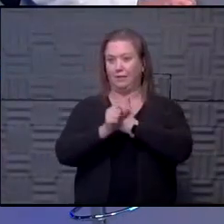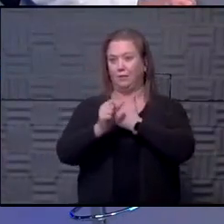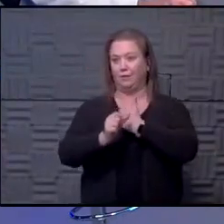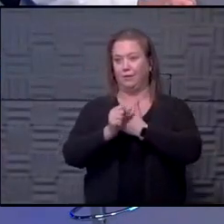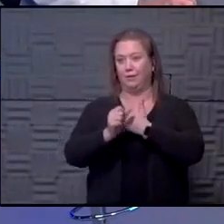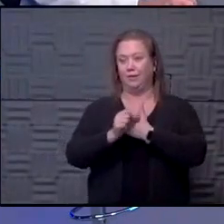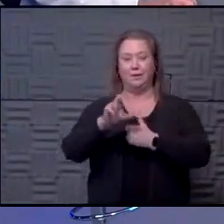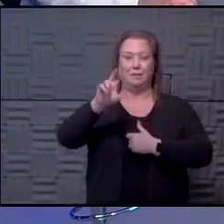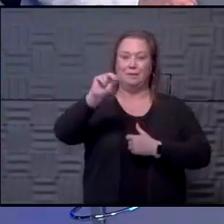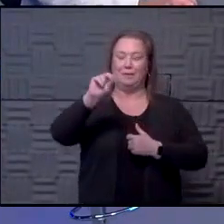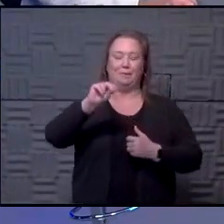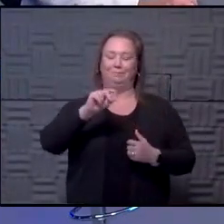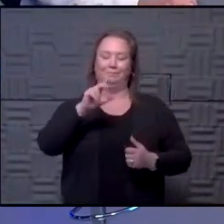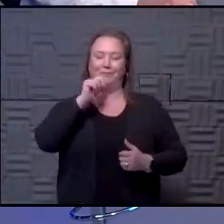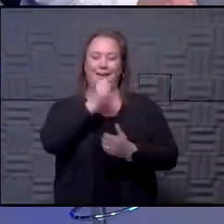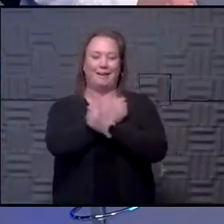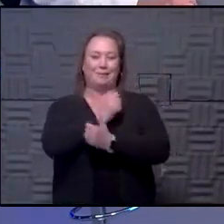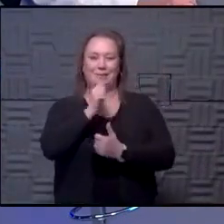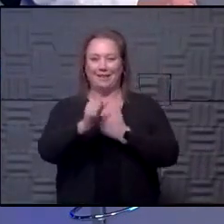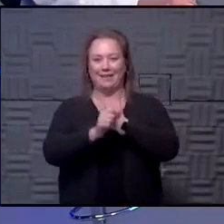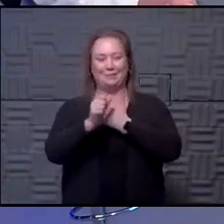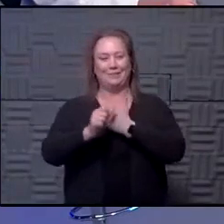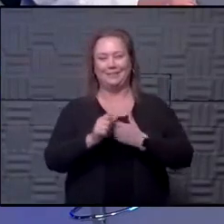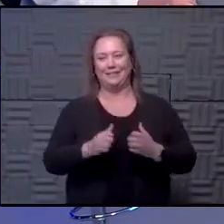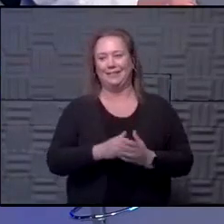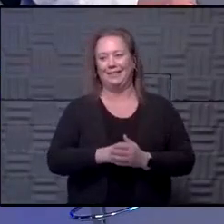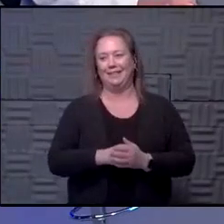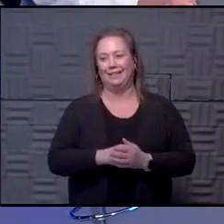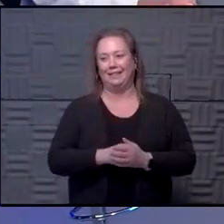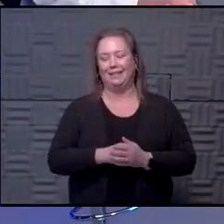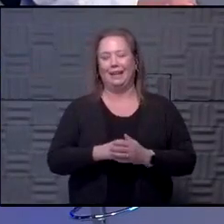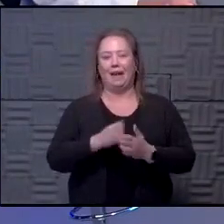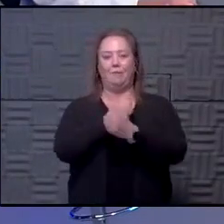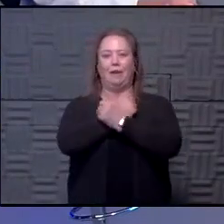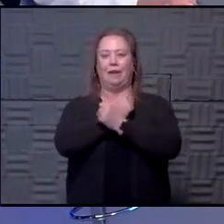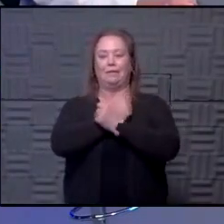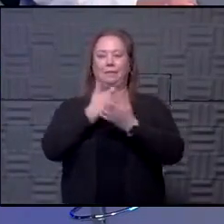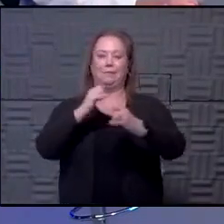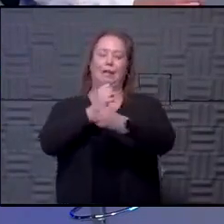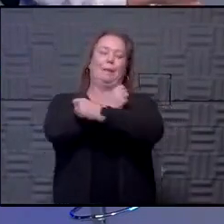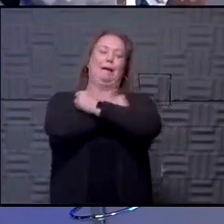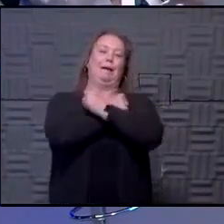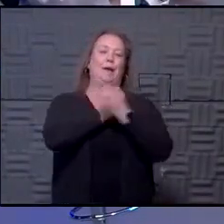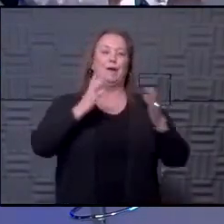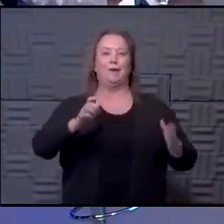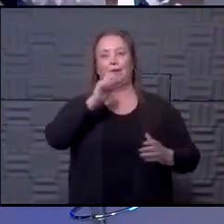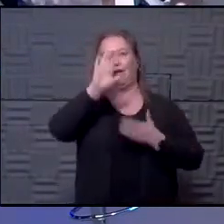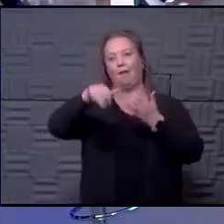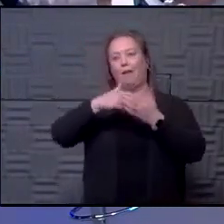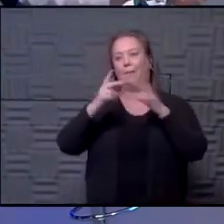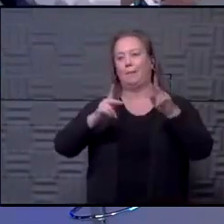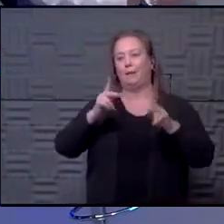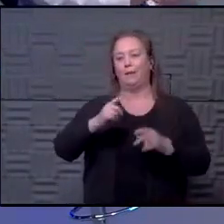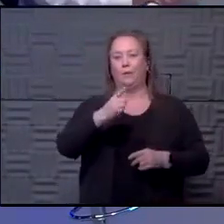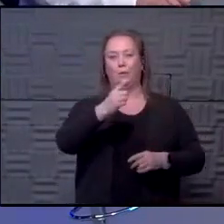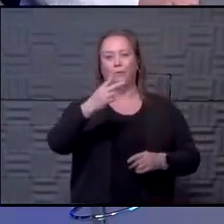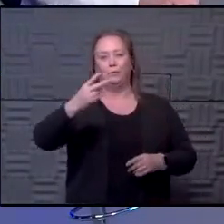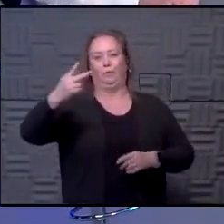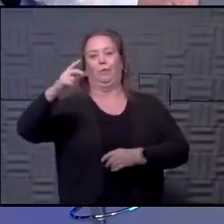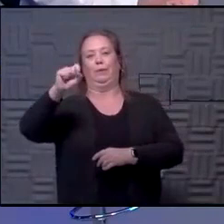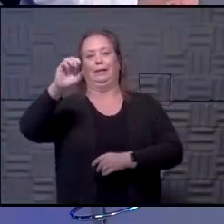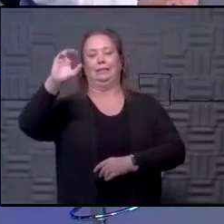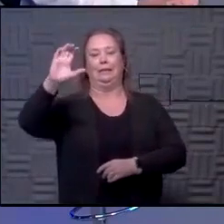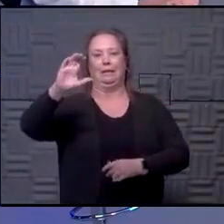think empirically, no. They are not. I don't think they're dangerous. I still want to give hugs, but I'm a hugger, and not everybody is. 1, 2, 3